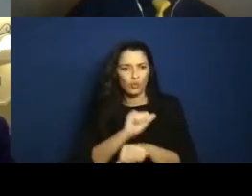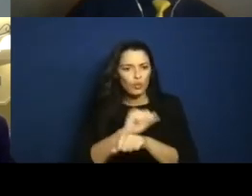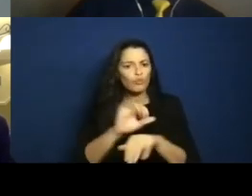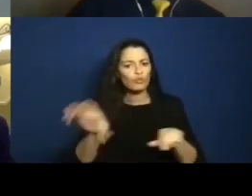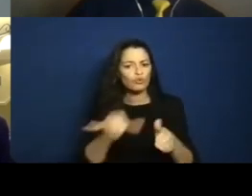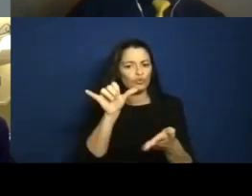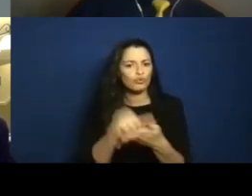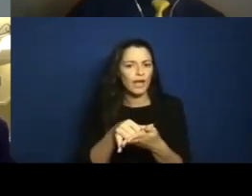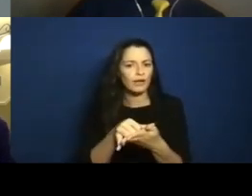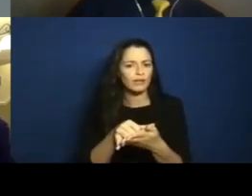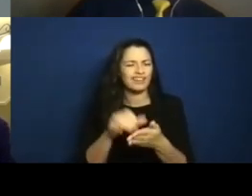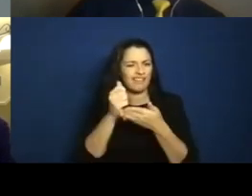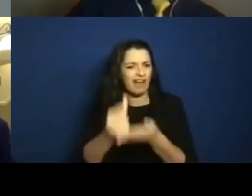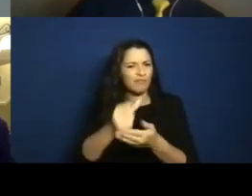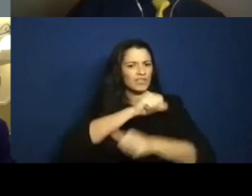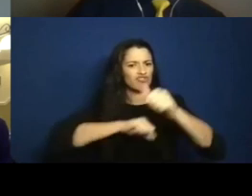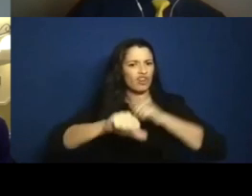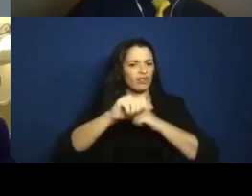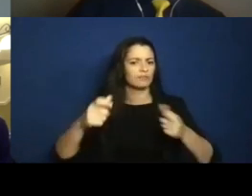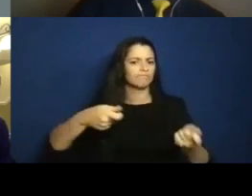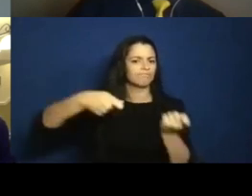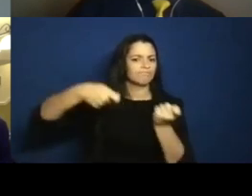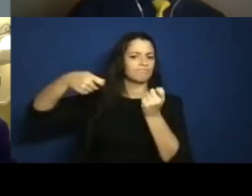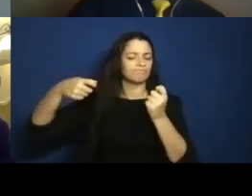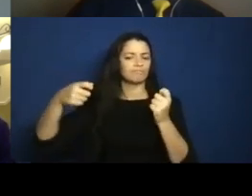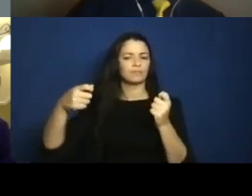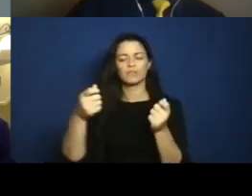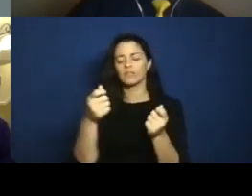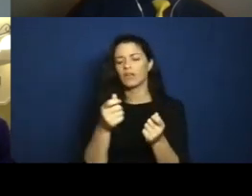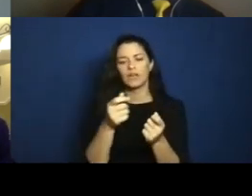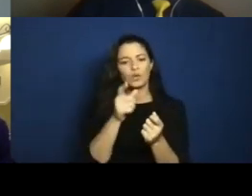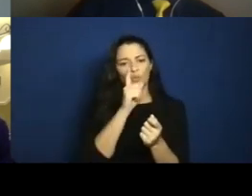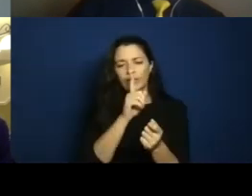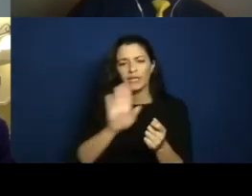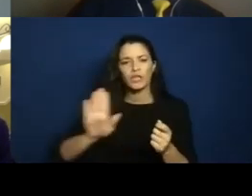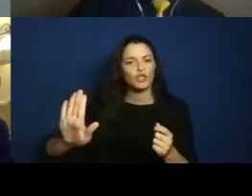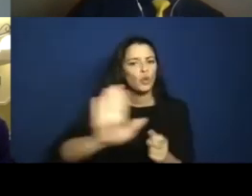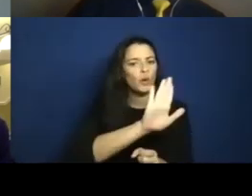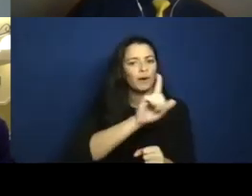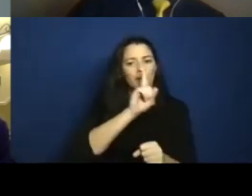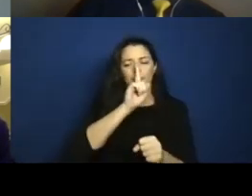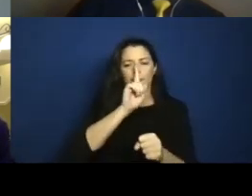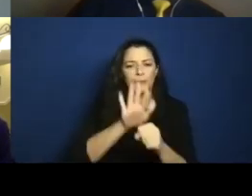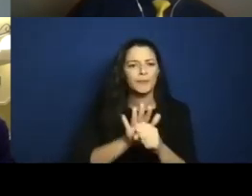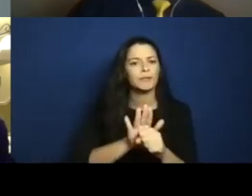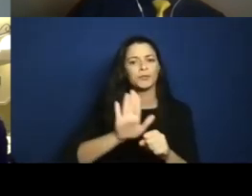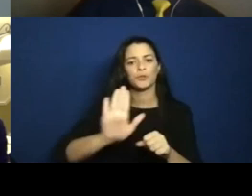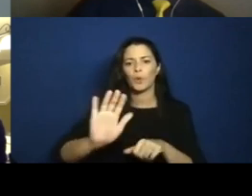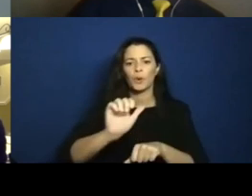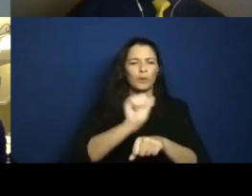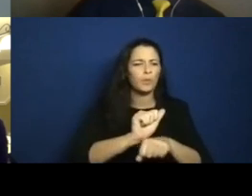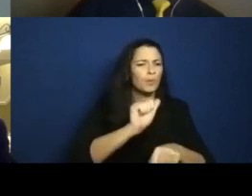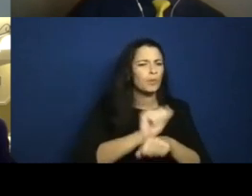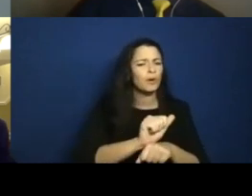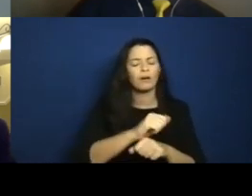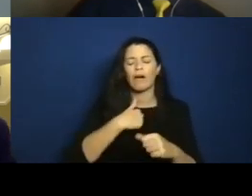certainly your dedication, all of you, is so greatly appreciated. I'm honored to sit with you as a veteran.